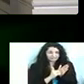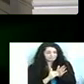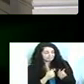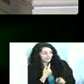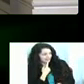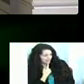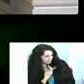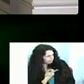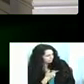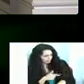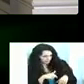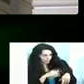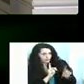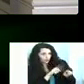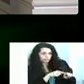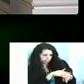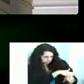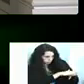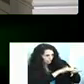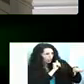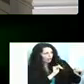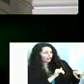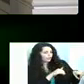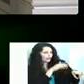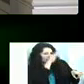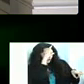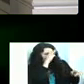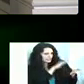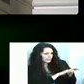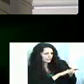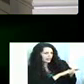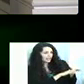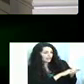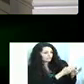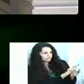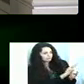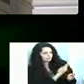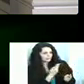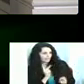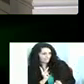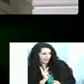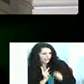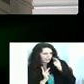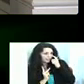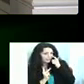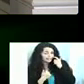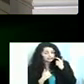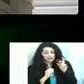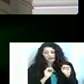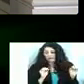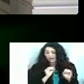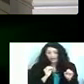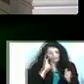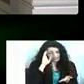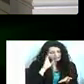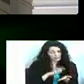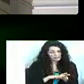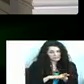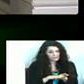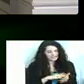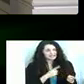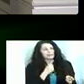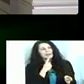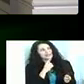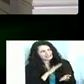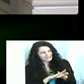said, "Go, call your husband, and then come back." "I have no husband," she said. "That's nicely